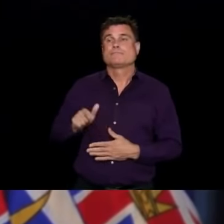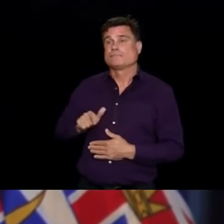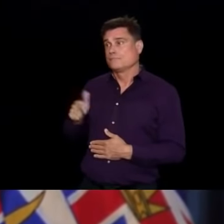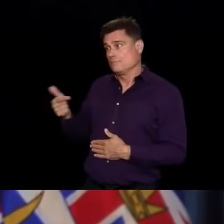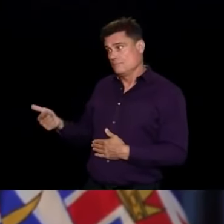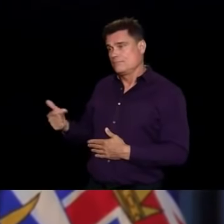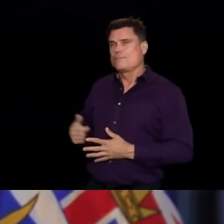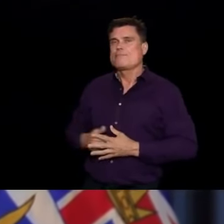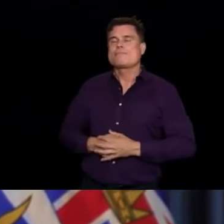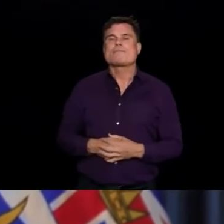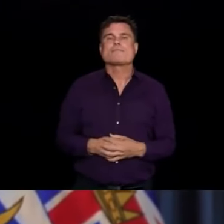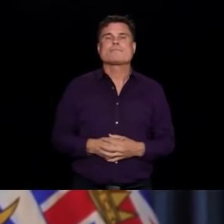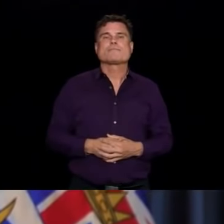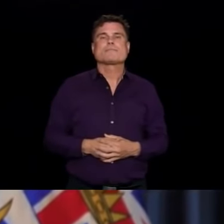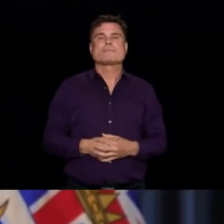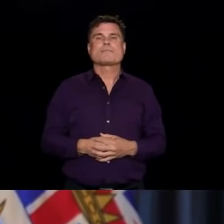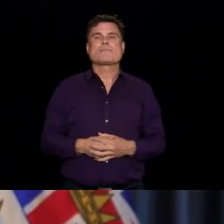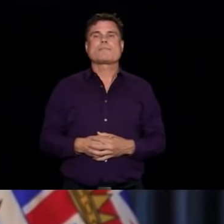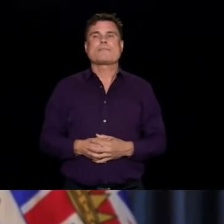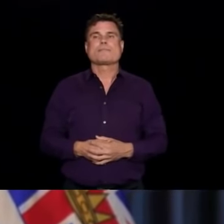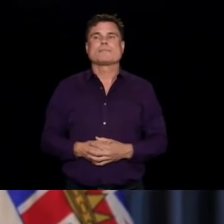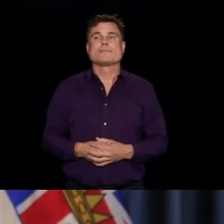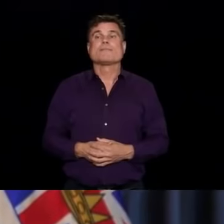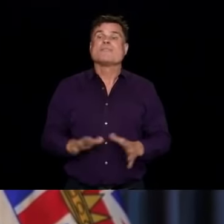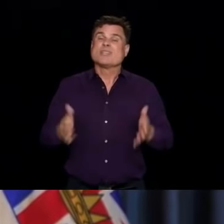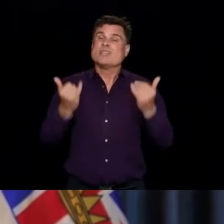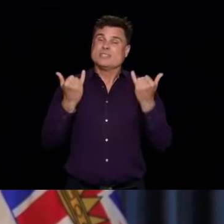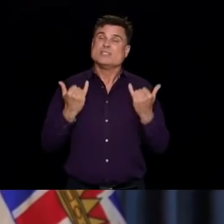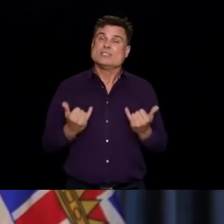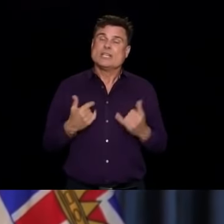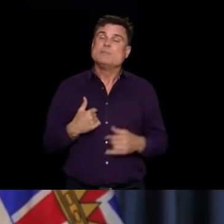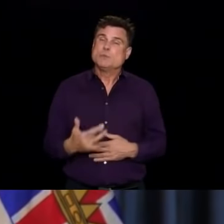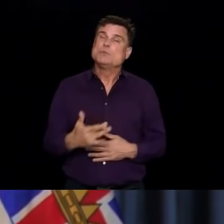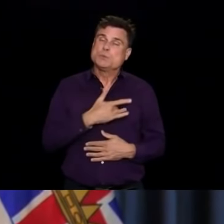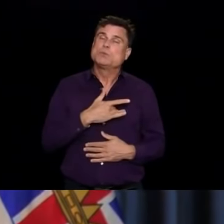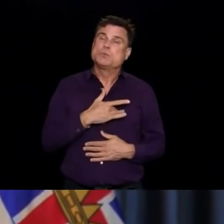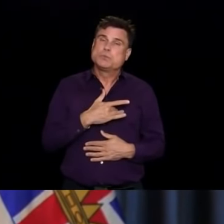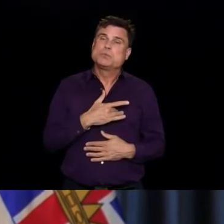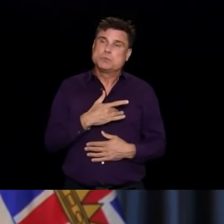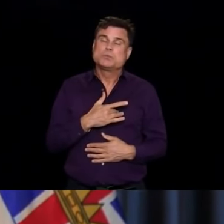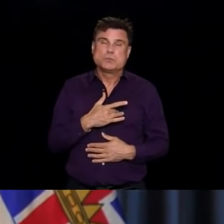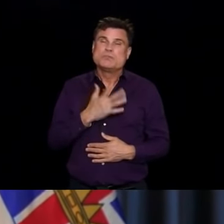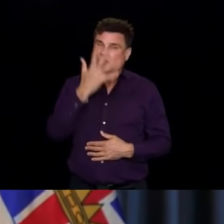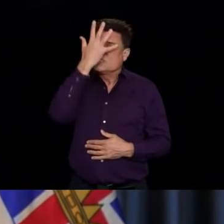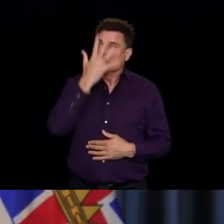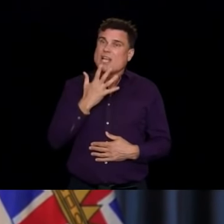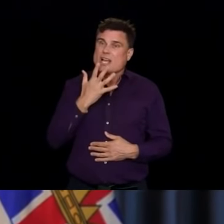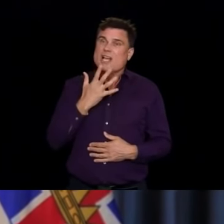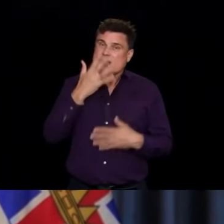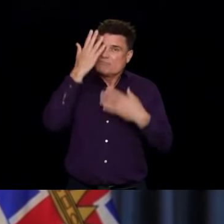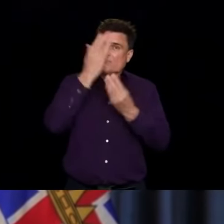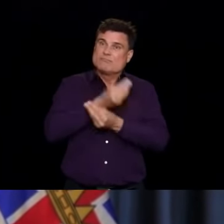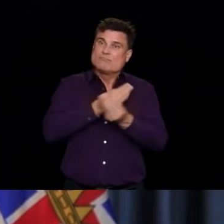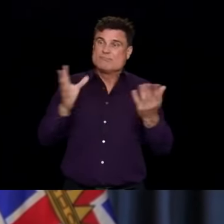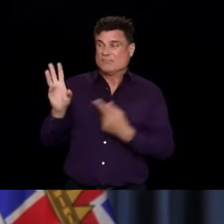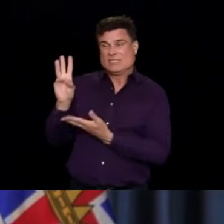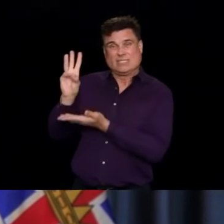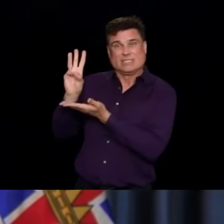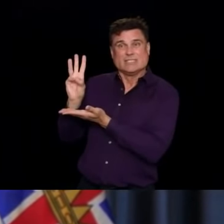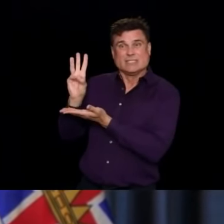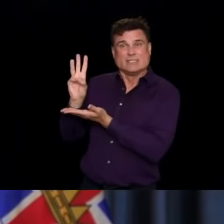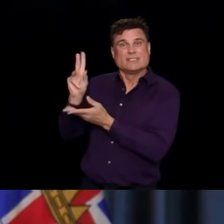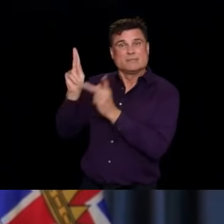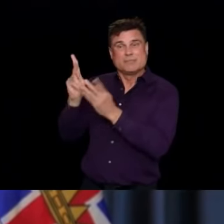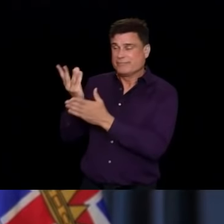Thank you very much, Dr. Henry. And this is obviously a very somber day for us. Six people are announcing the deaths of